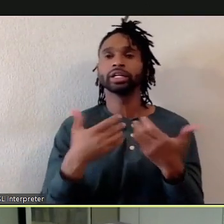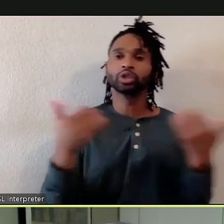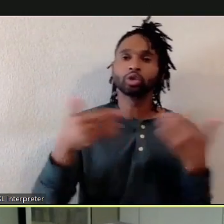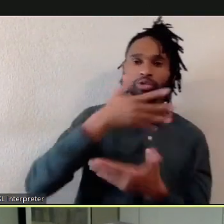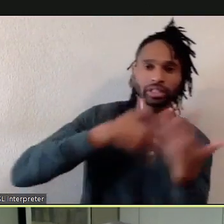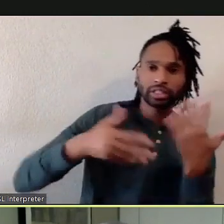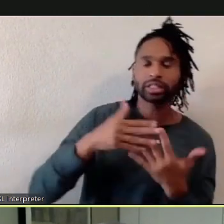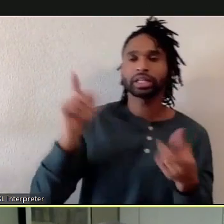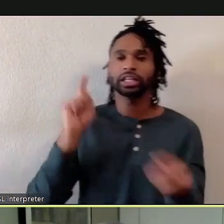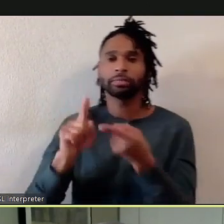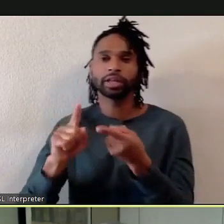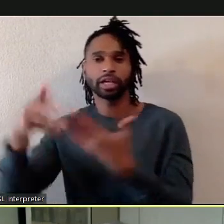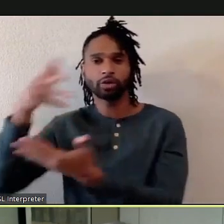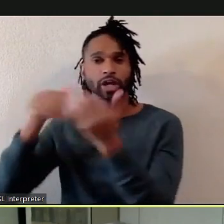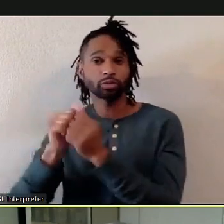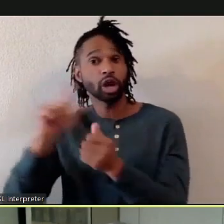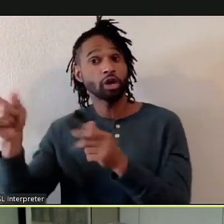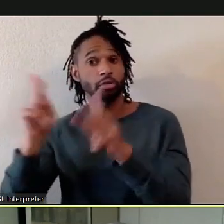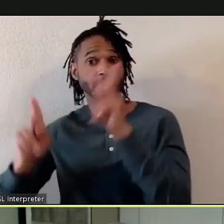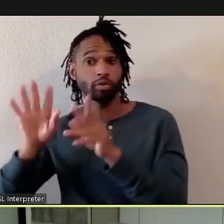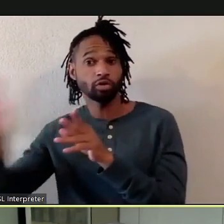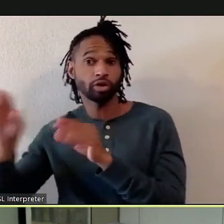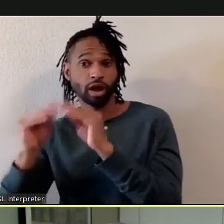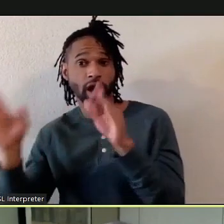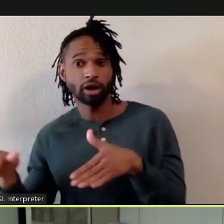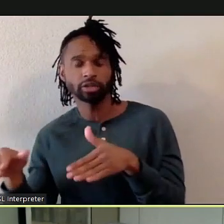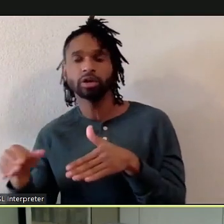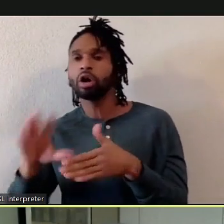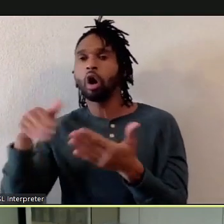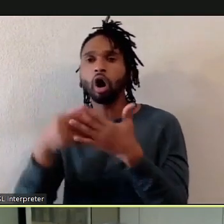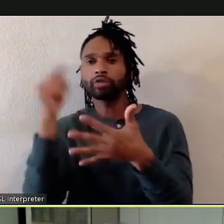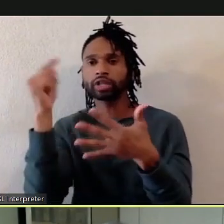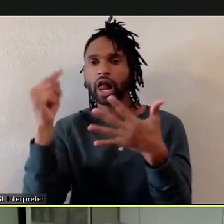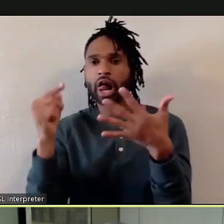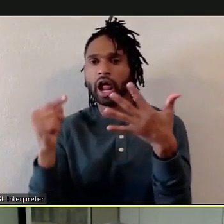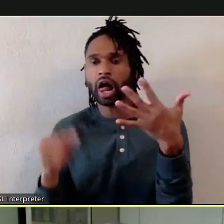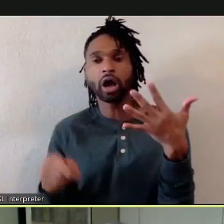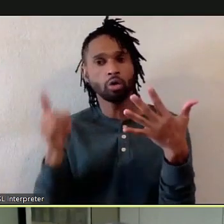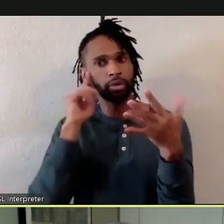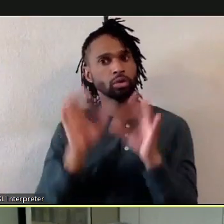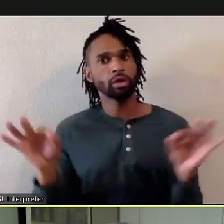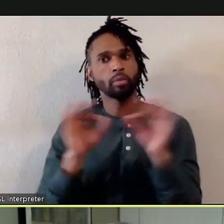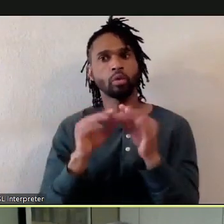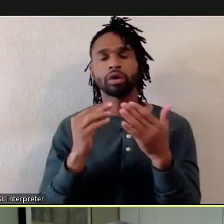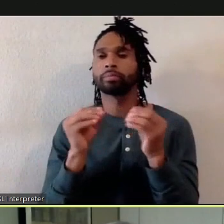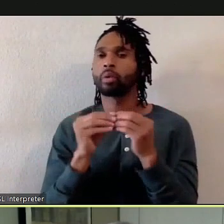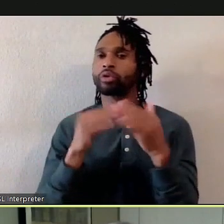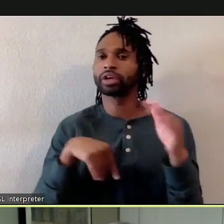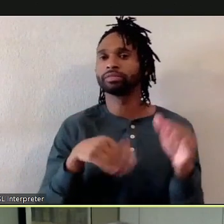with other households, all of those factors are going to be even more important now than they were in the spring.